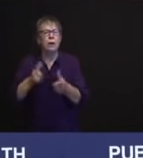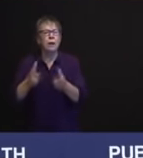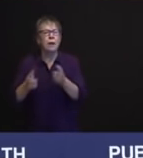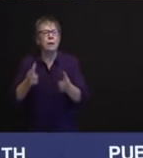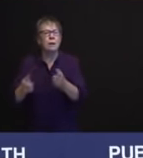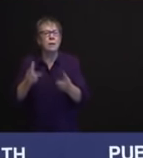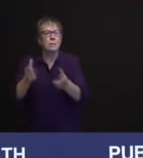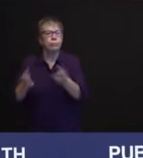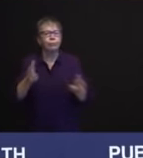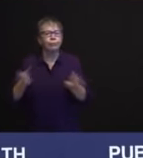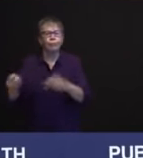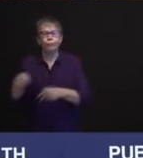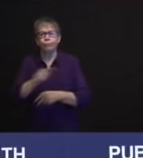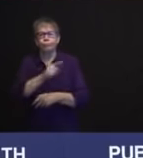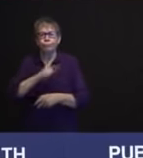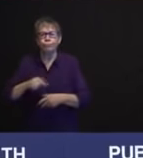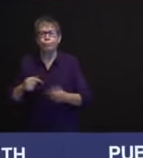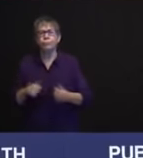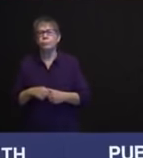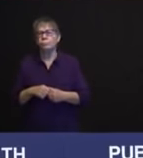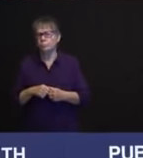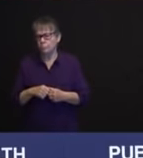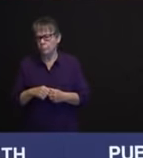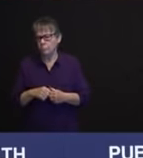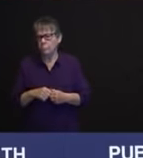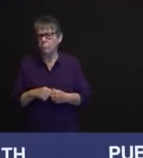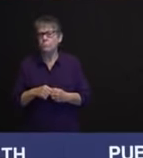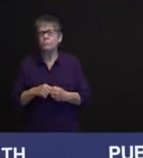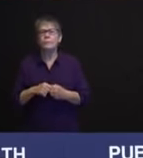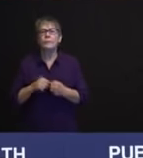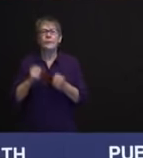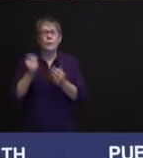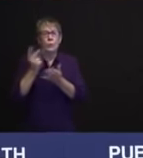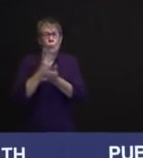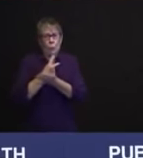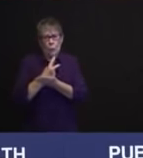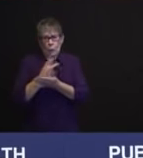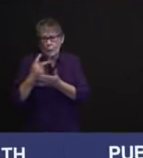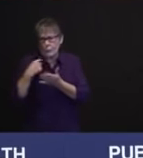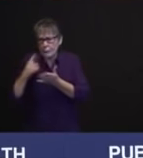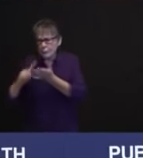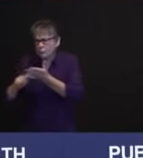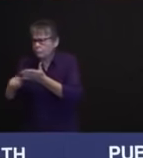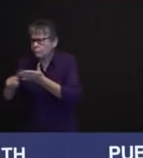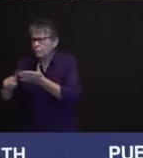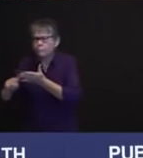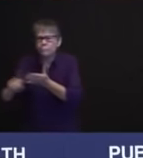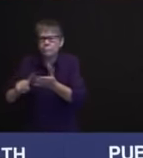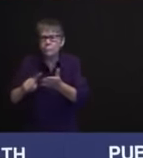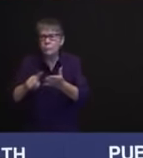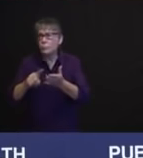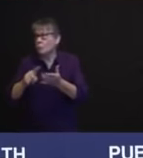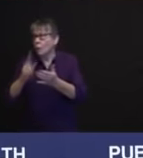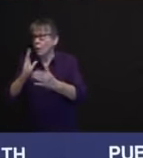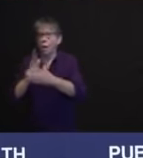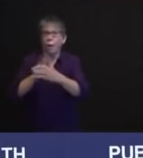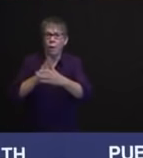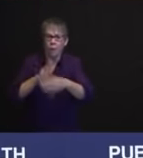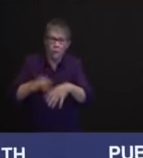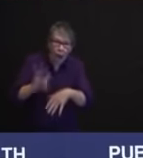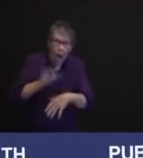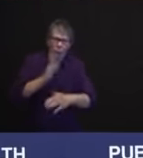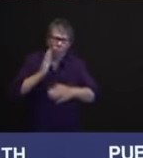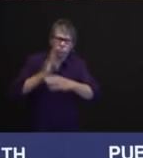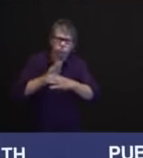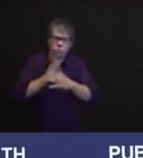One that we believe stopped a very violent night last week, where 24 subjects were arrested while planning